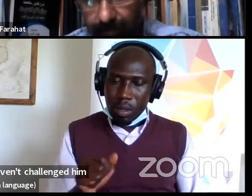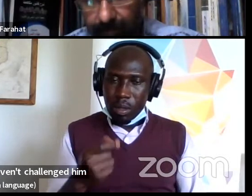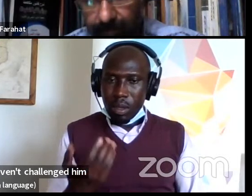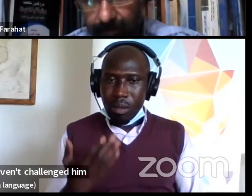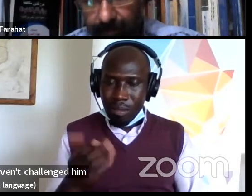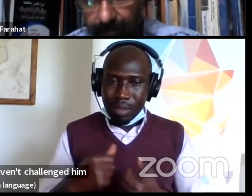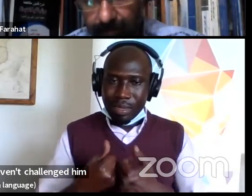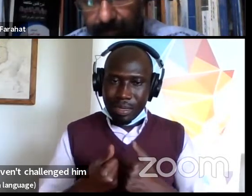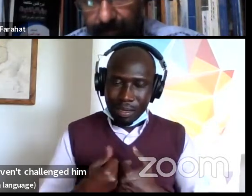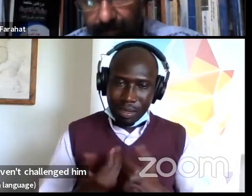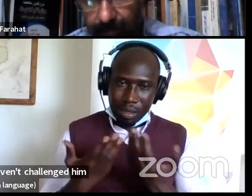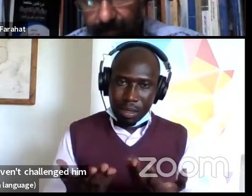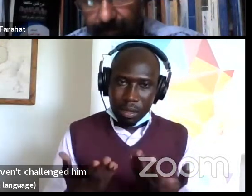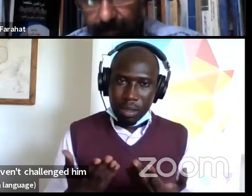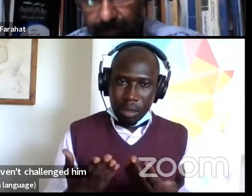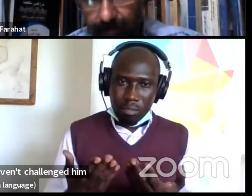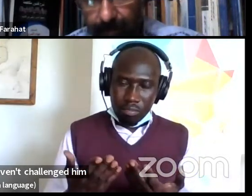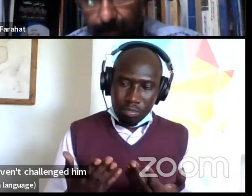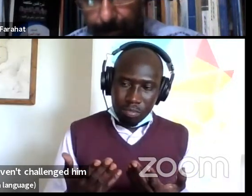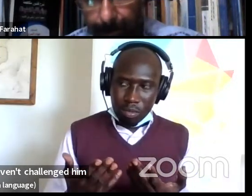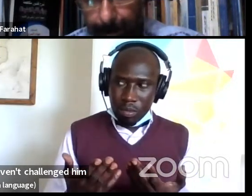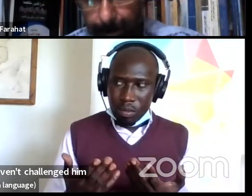even compared to